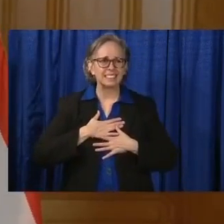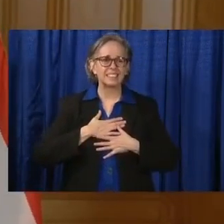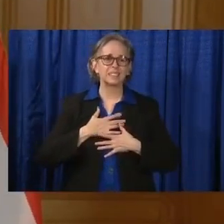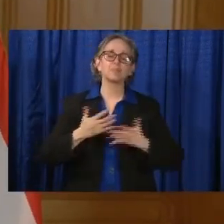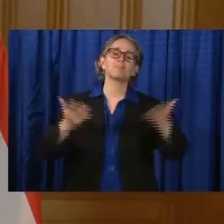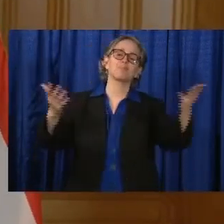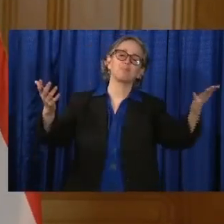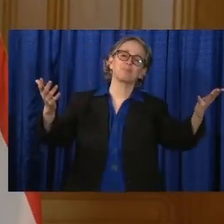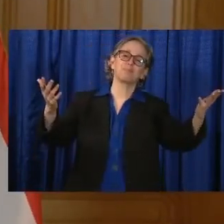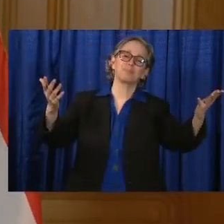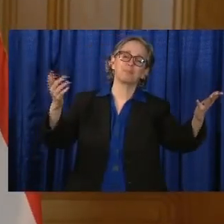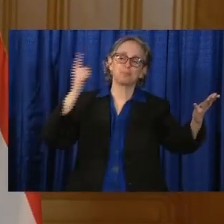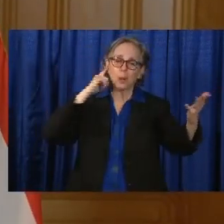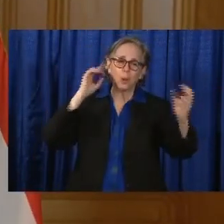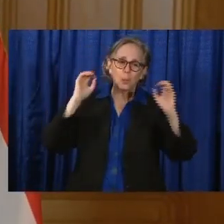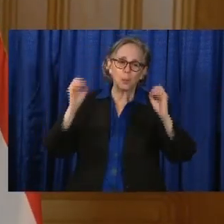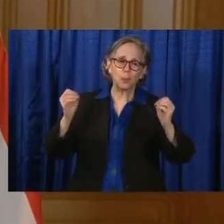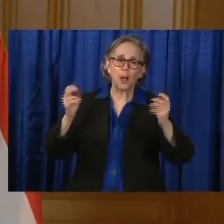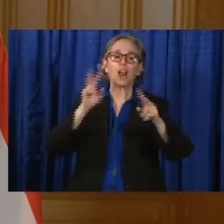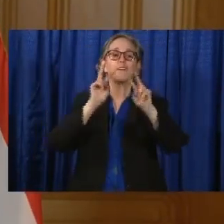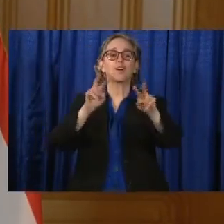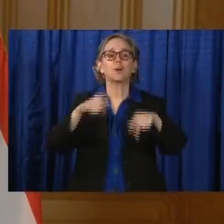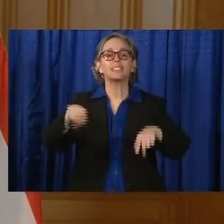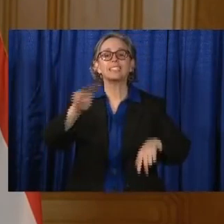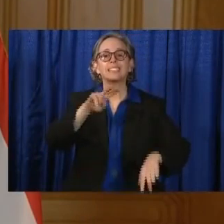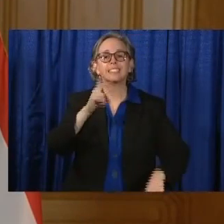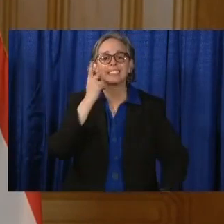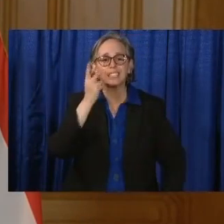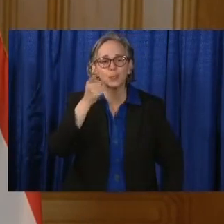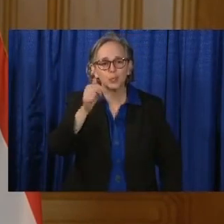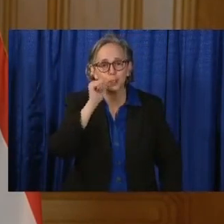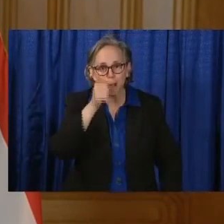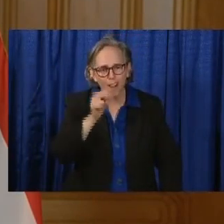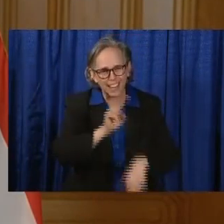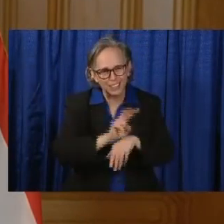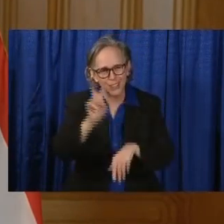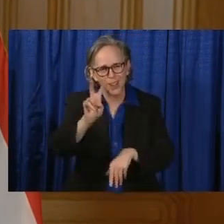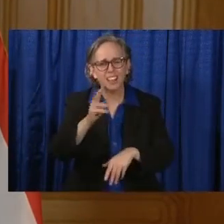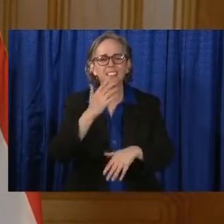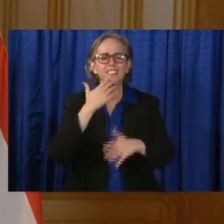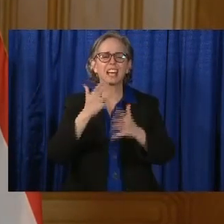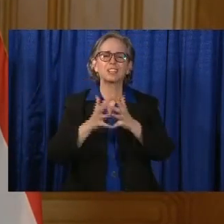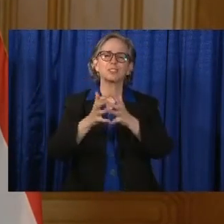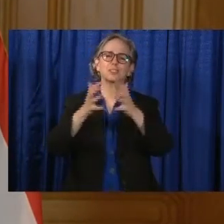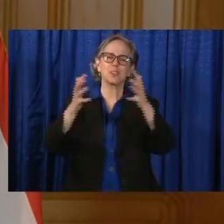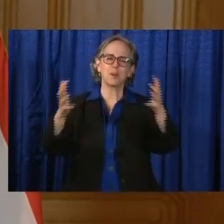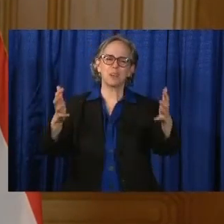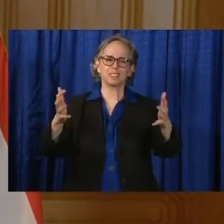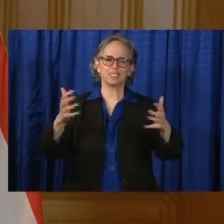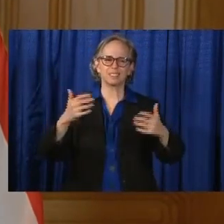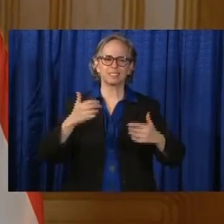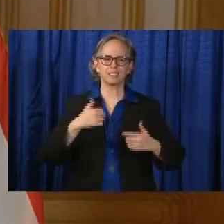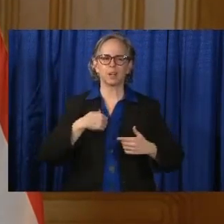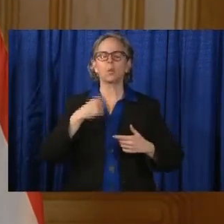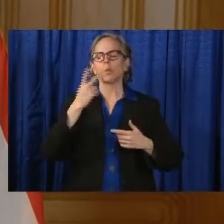We look forward to seeing you all tomorrow at 2 o'clock. Thank you very much, and we'll see this video